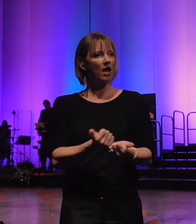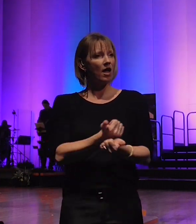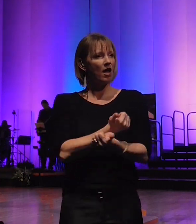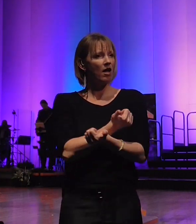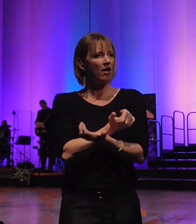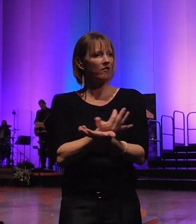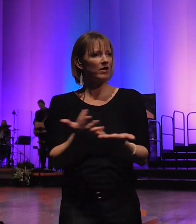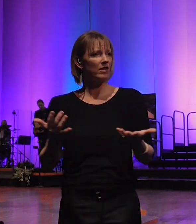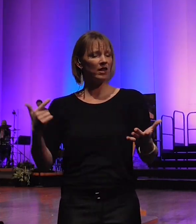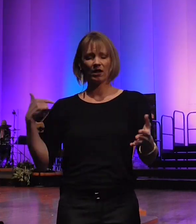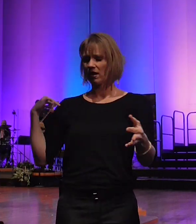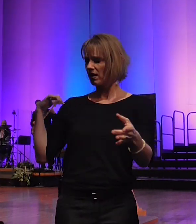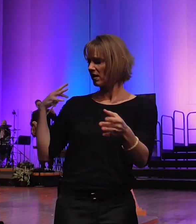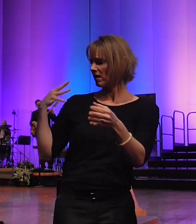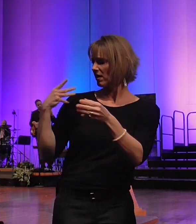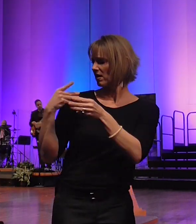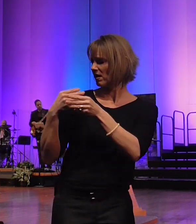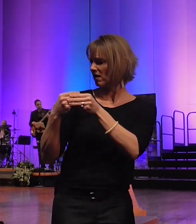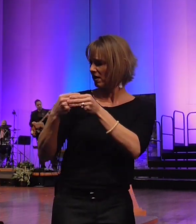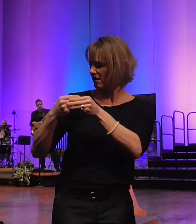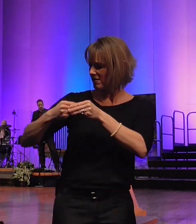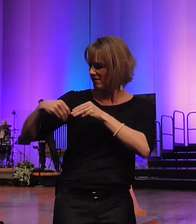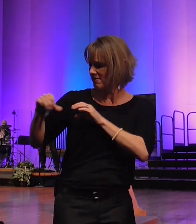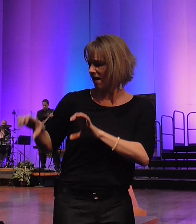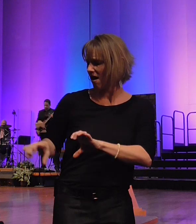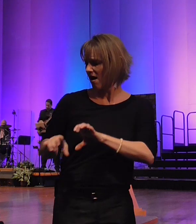Everything I've ever done,